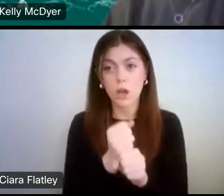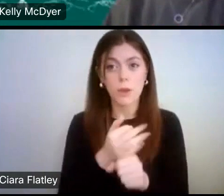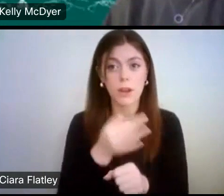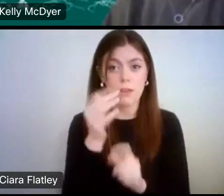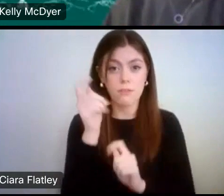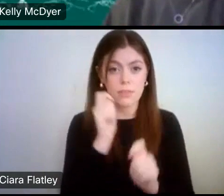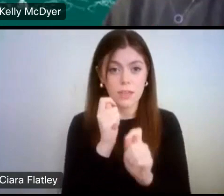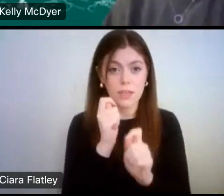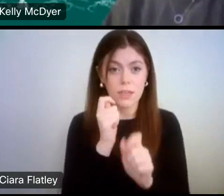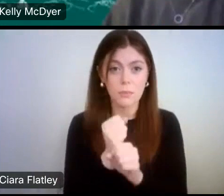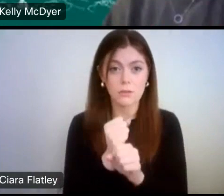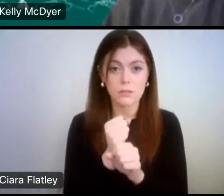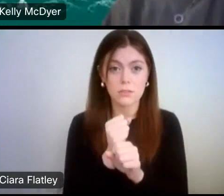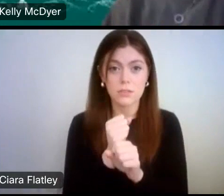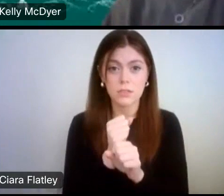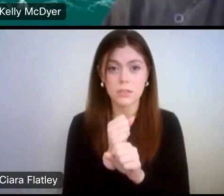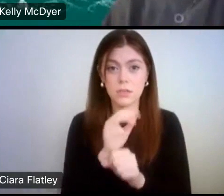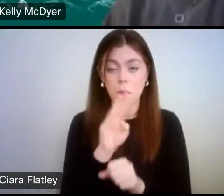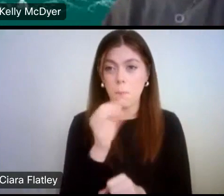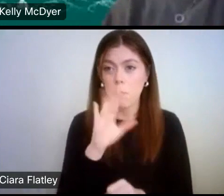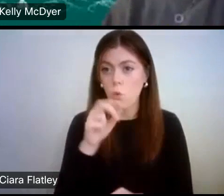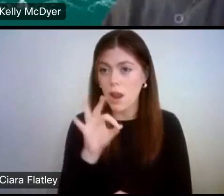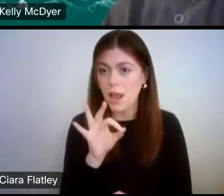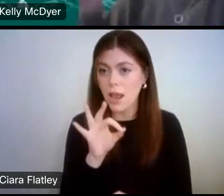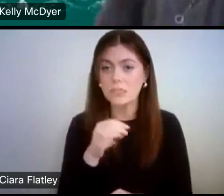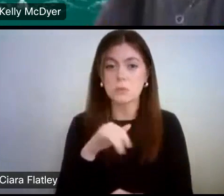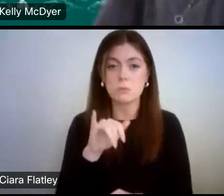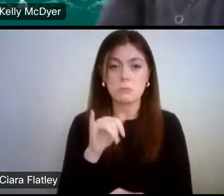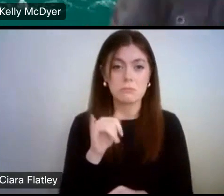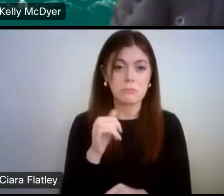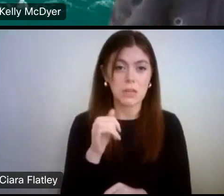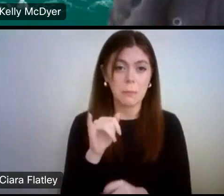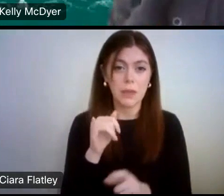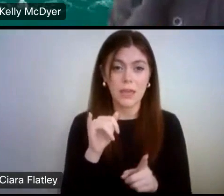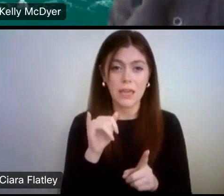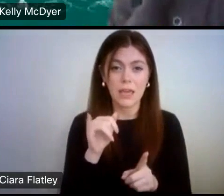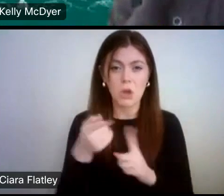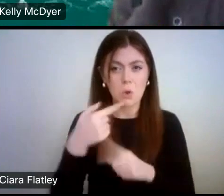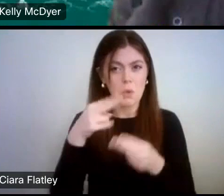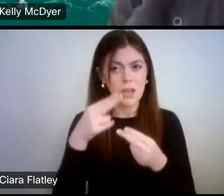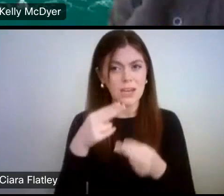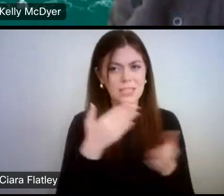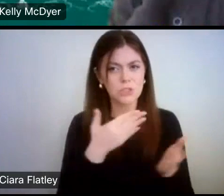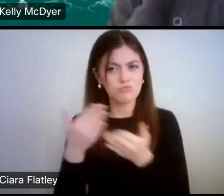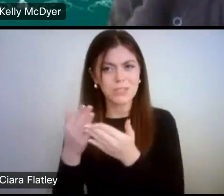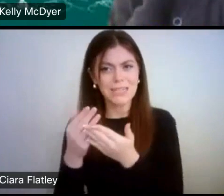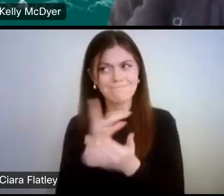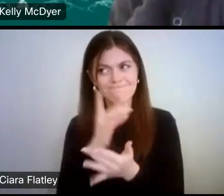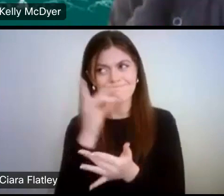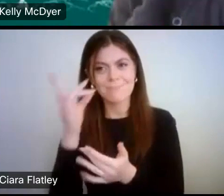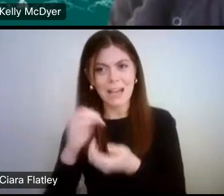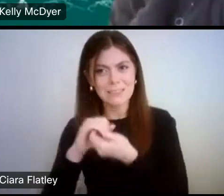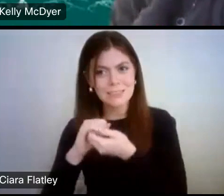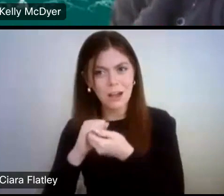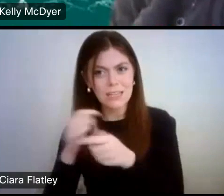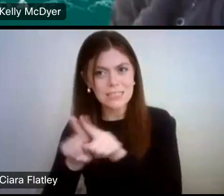cooling. So again, that might be that's definitely something we can take away to our notifiable incident group in terms